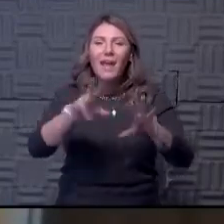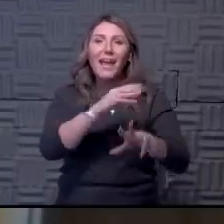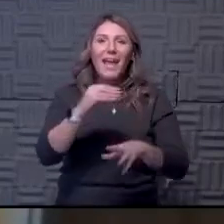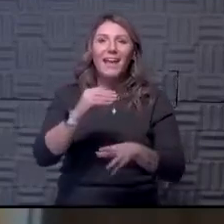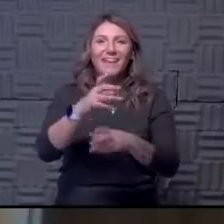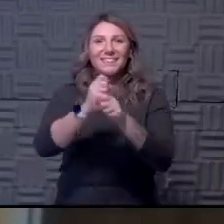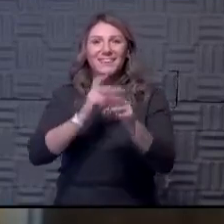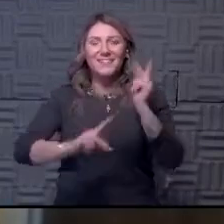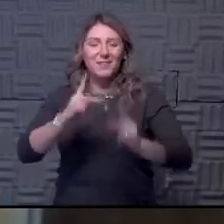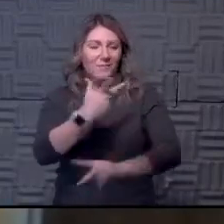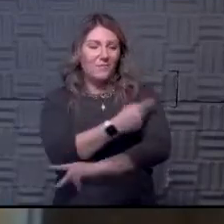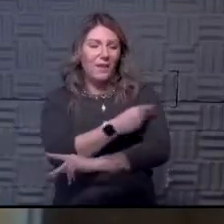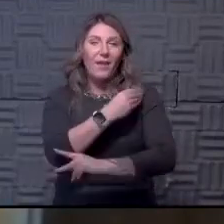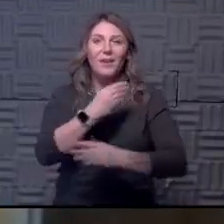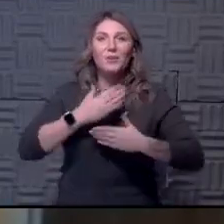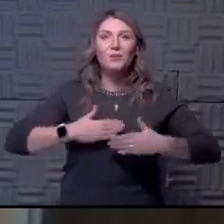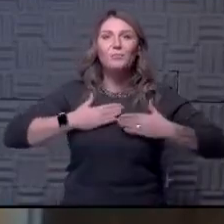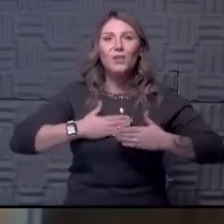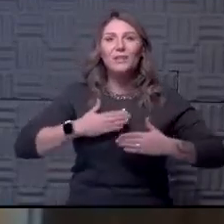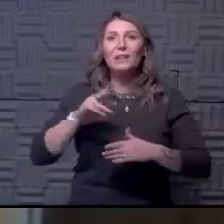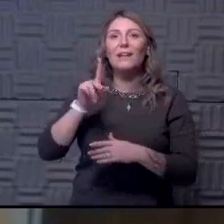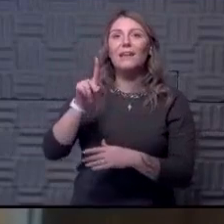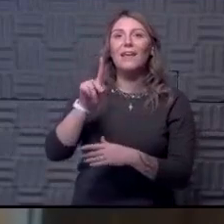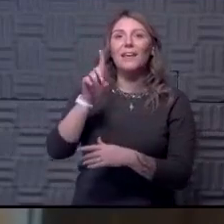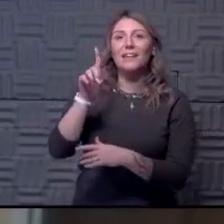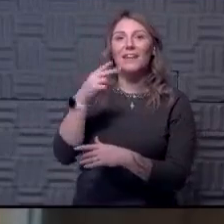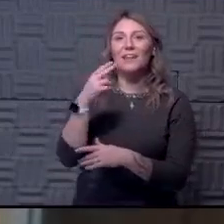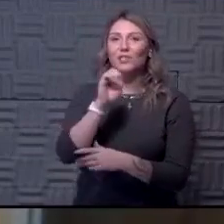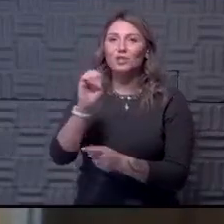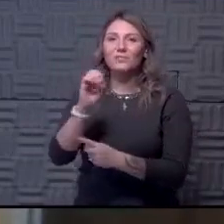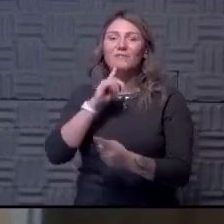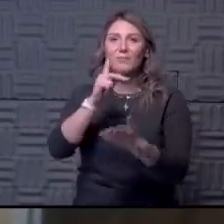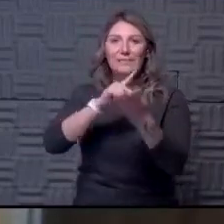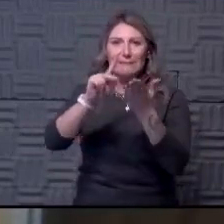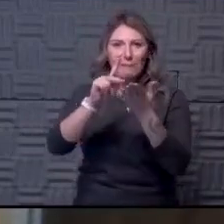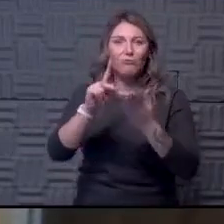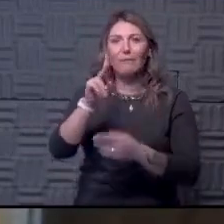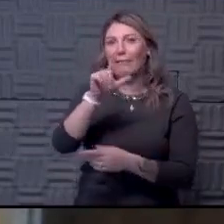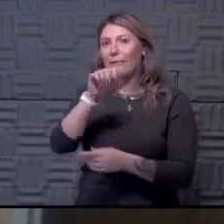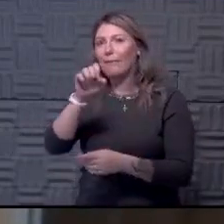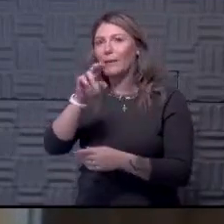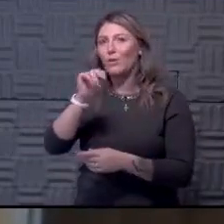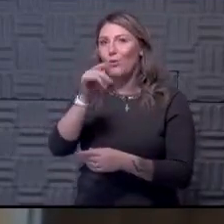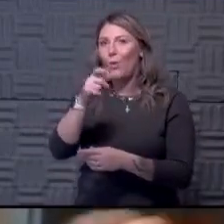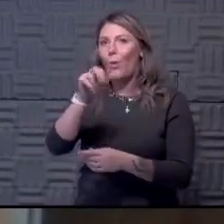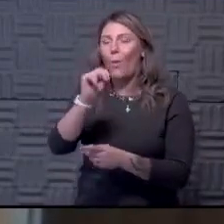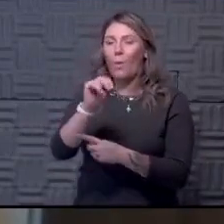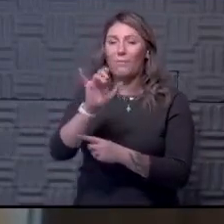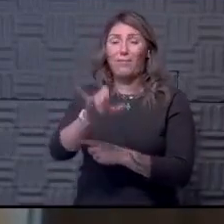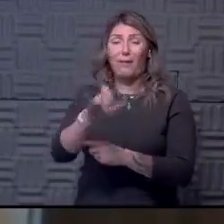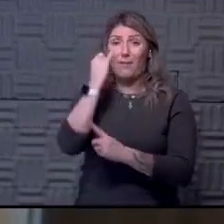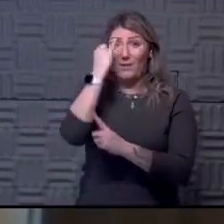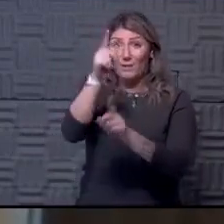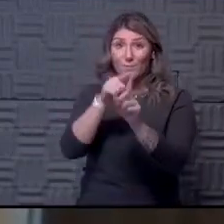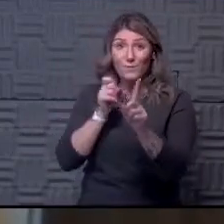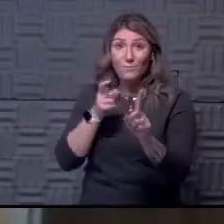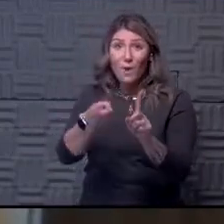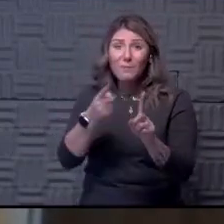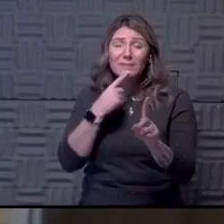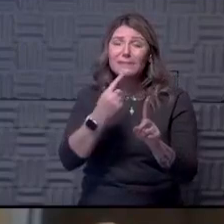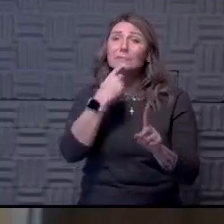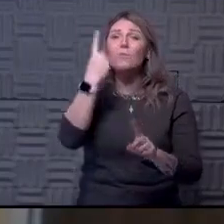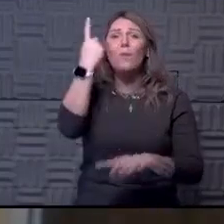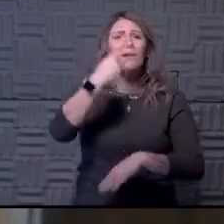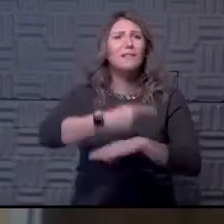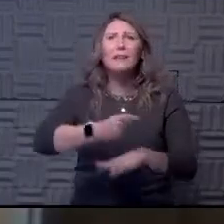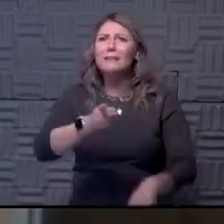Also, just want to appreciate the KDH&E. It was actually Secretary Lee Norman who this idea came from, because he said one day,